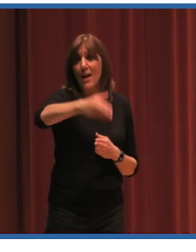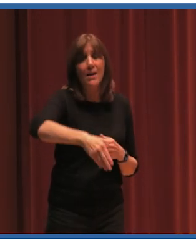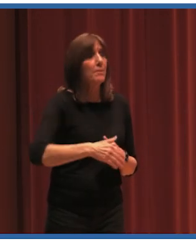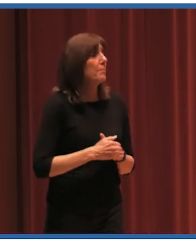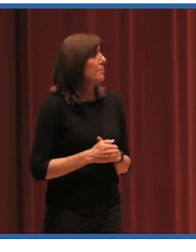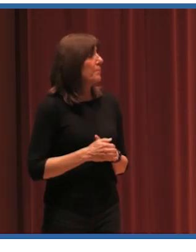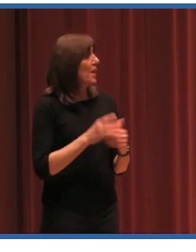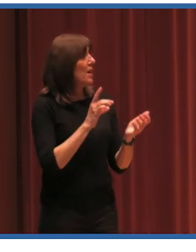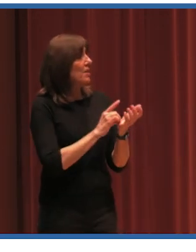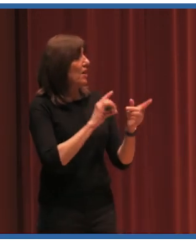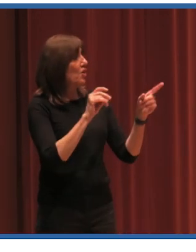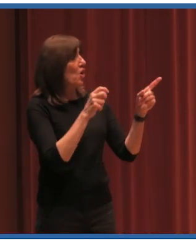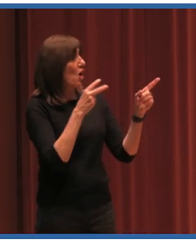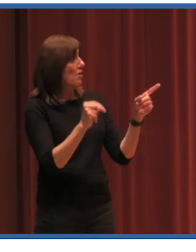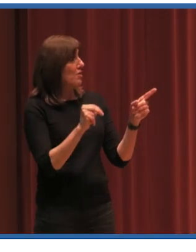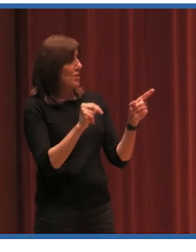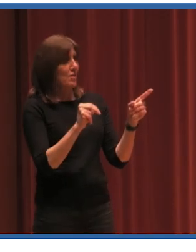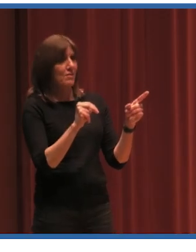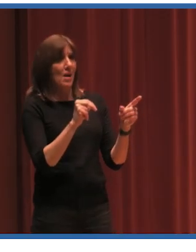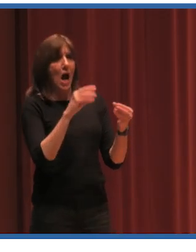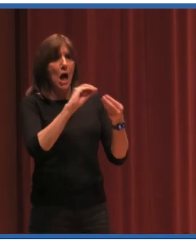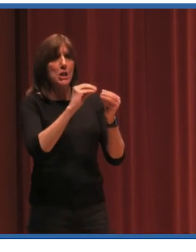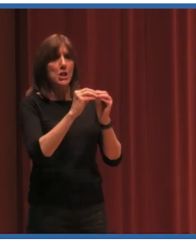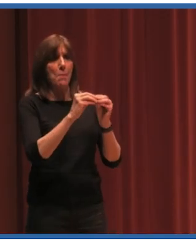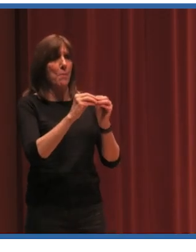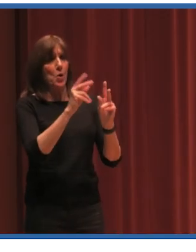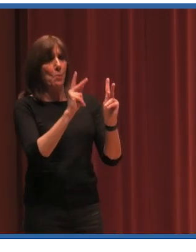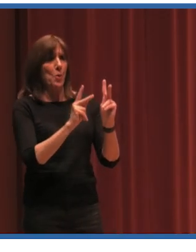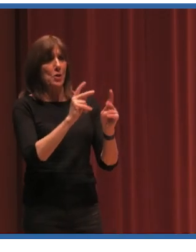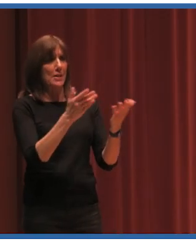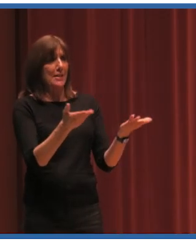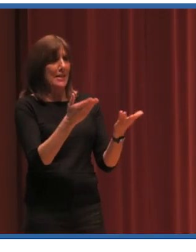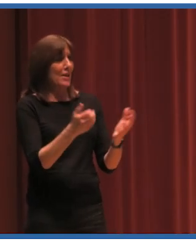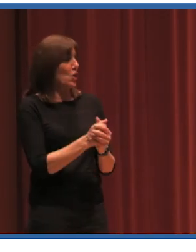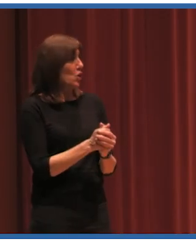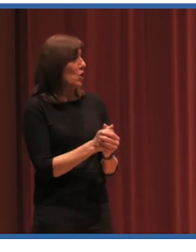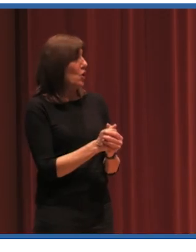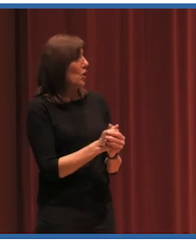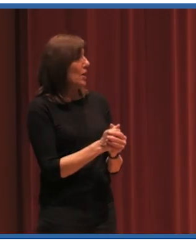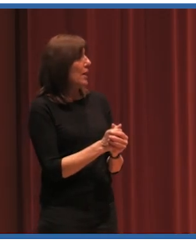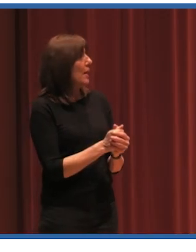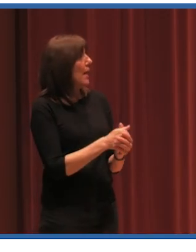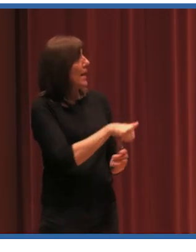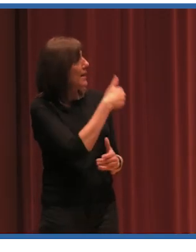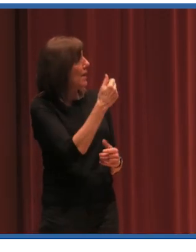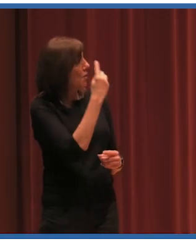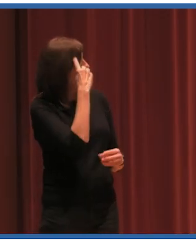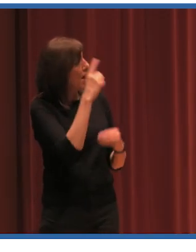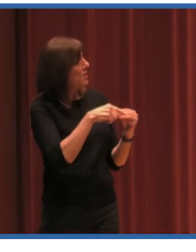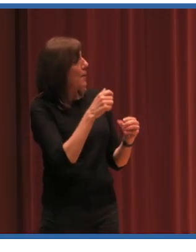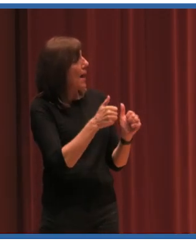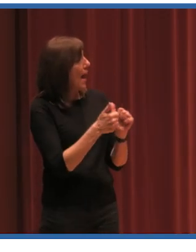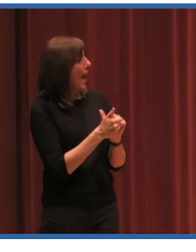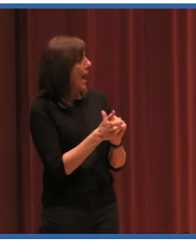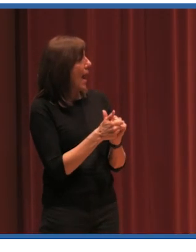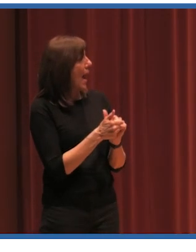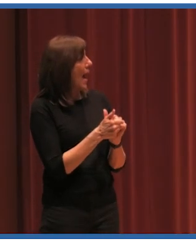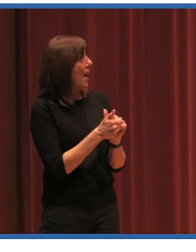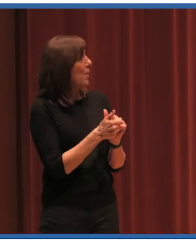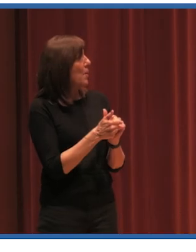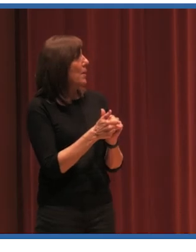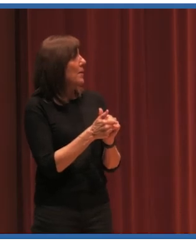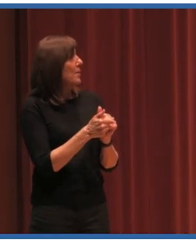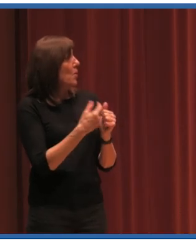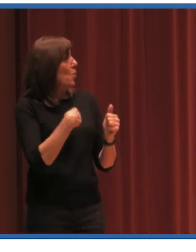Charlton, being our data guru up here, you gave us some great policy and other ideas. Any other thoughts for how those of us in the room and